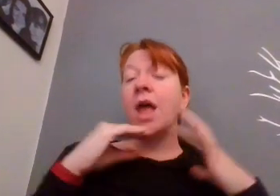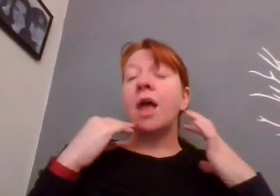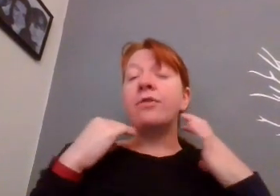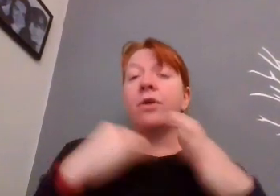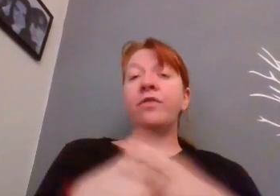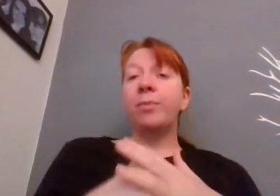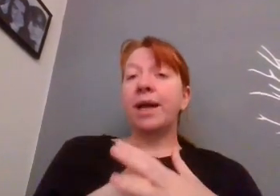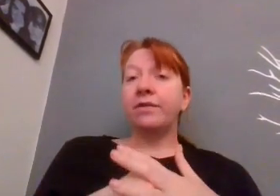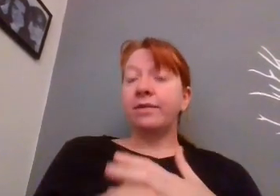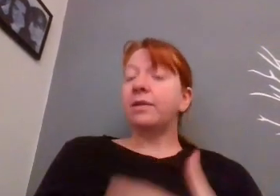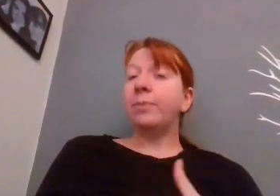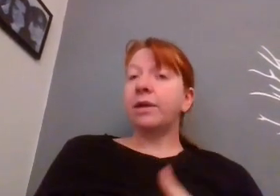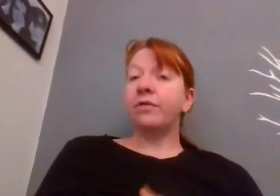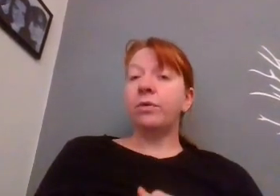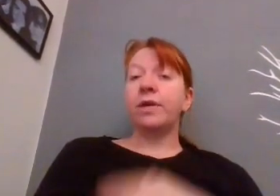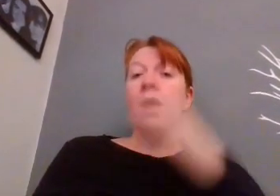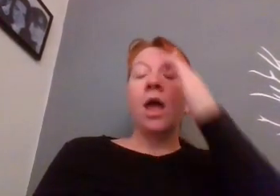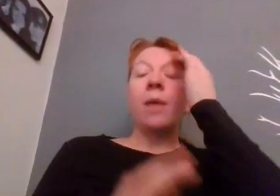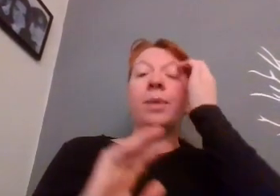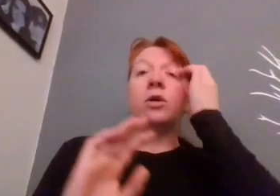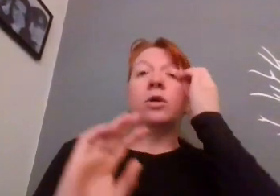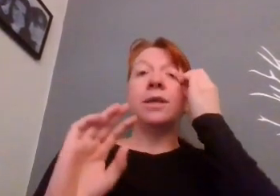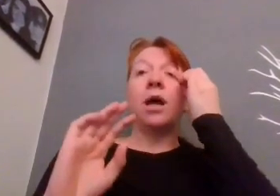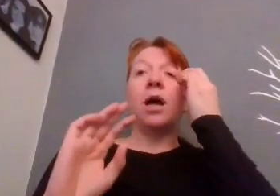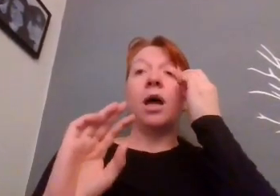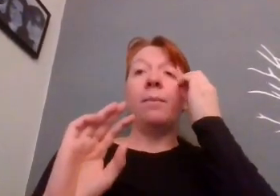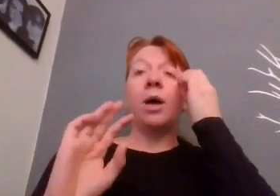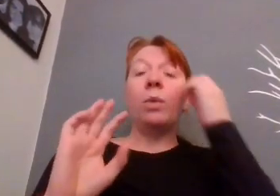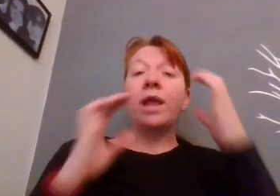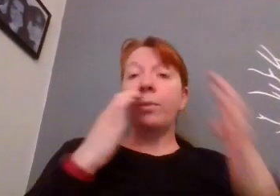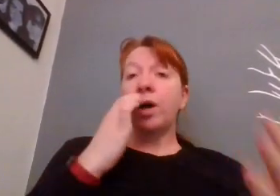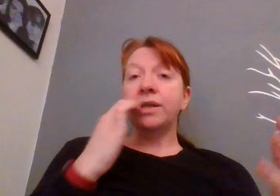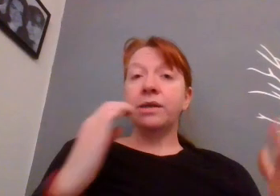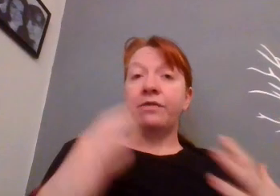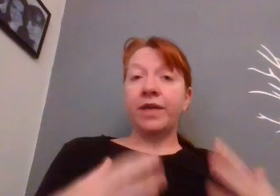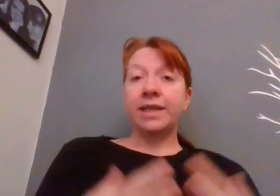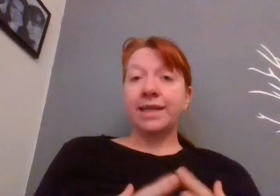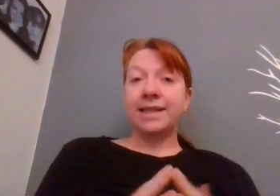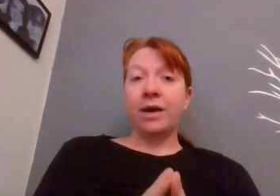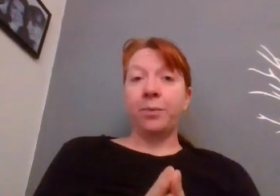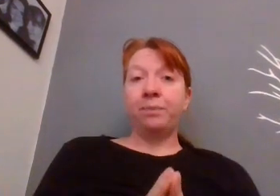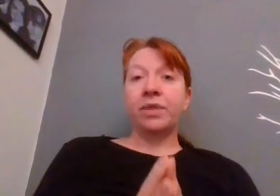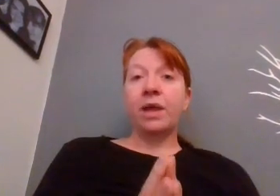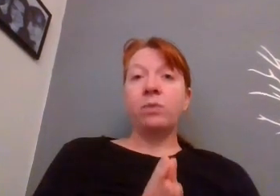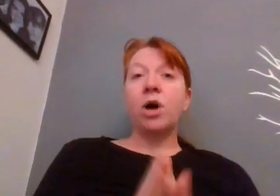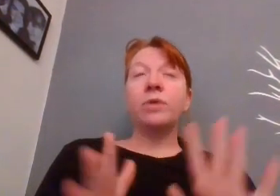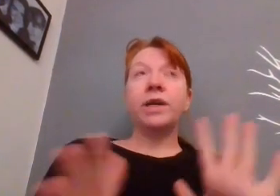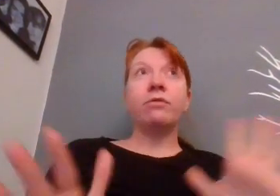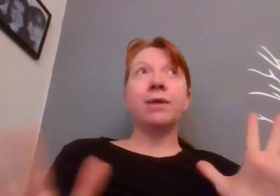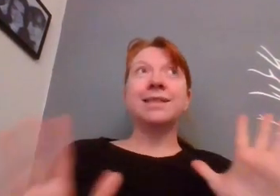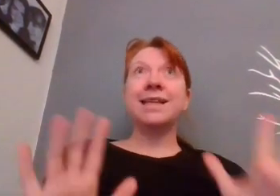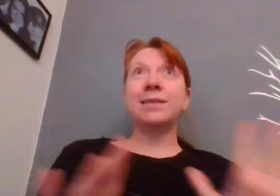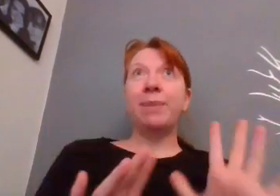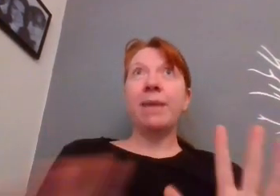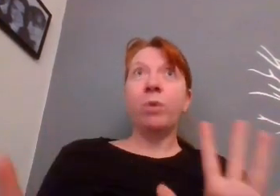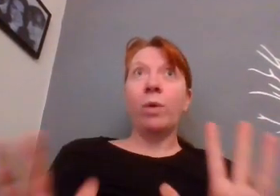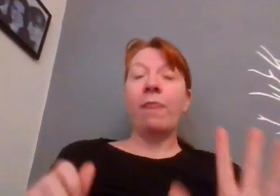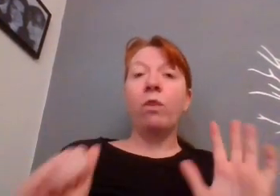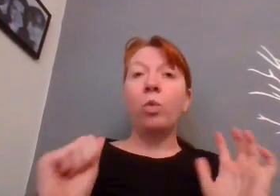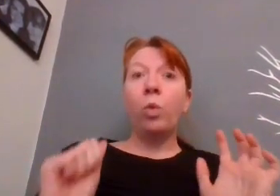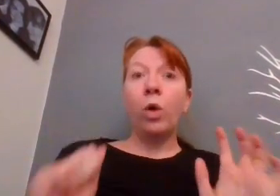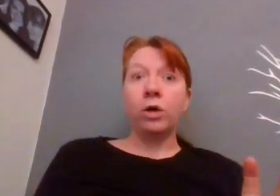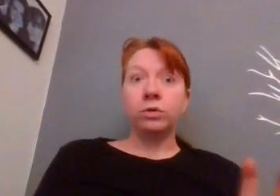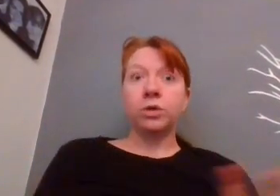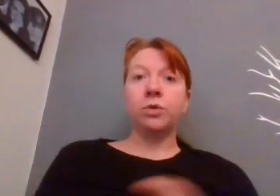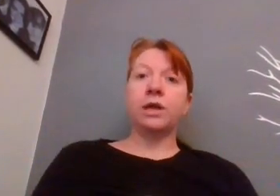questions. Don't feel bad if this is a little bit confusing, because when Albert Einstein figured this out, there were only around 6 people